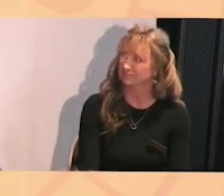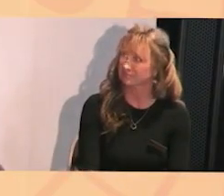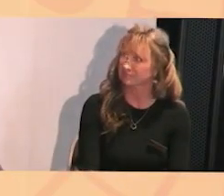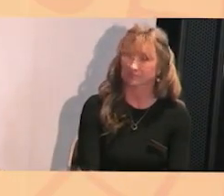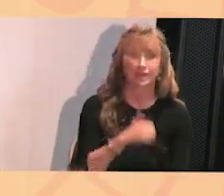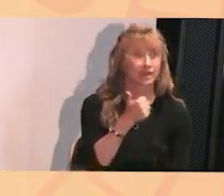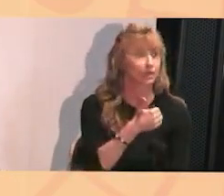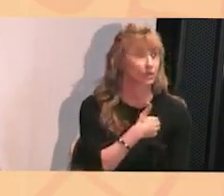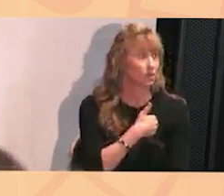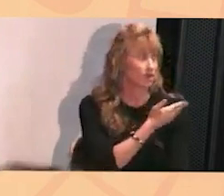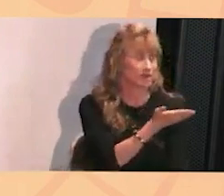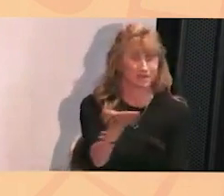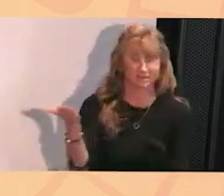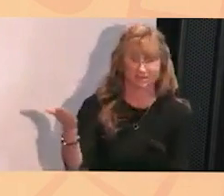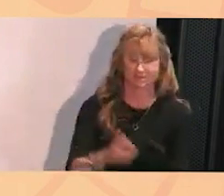Good morning, everybody.